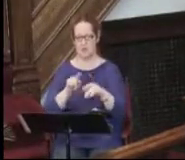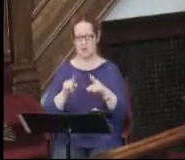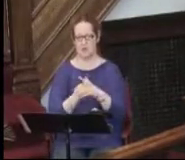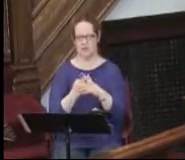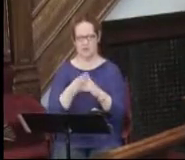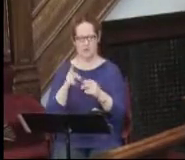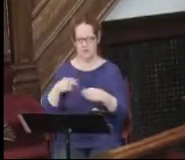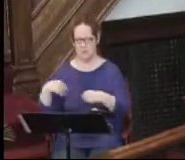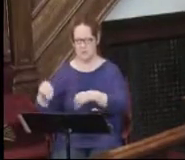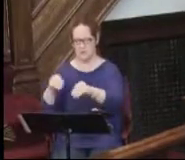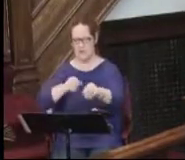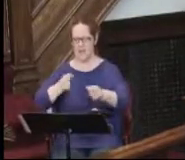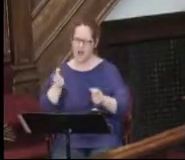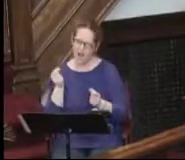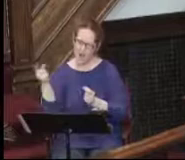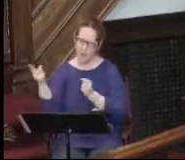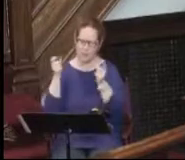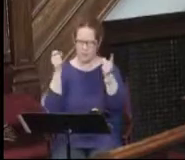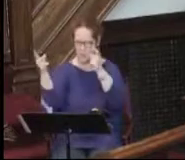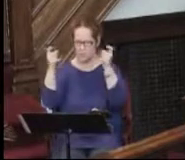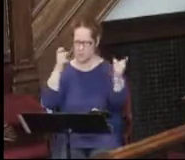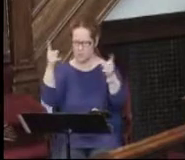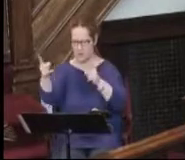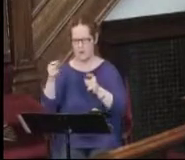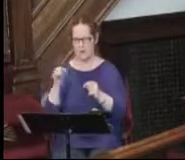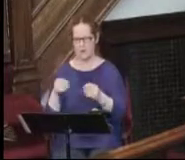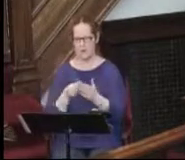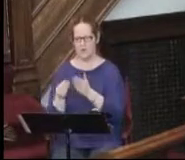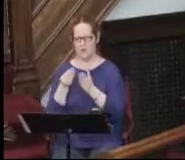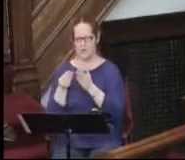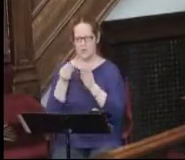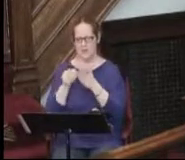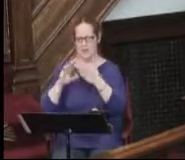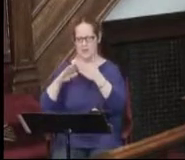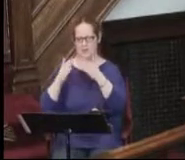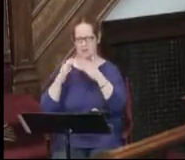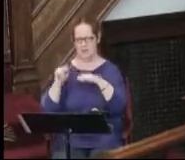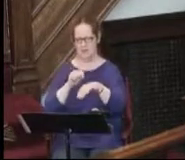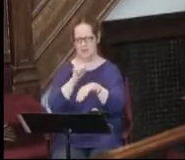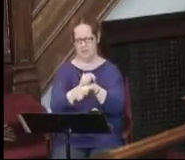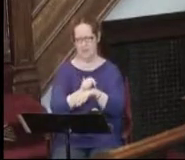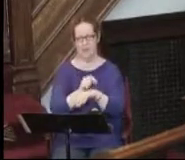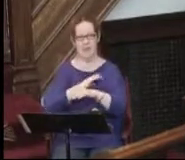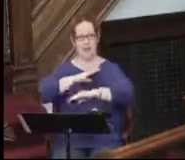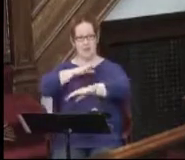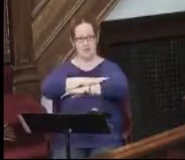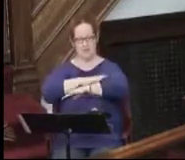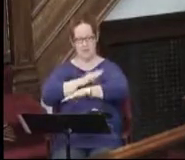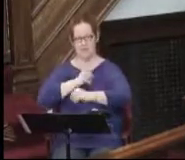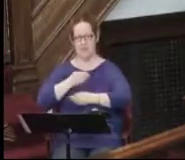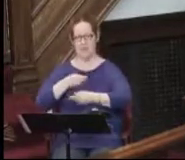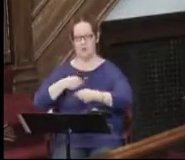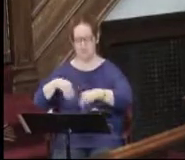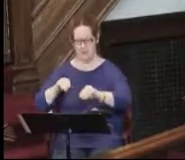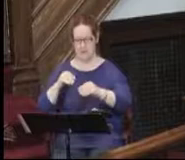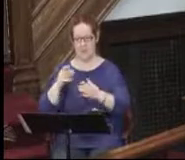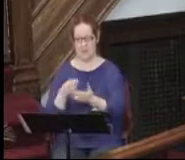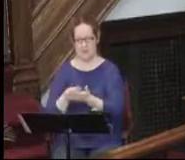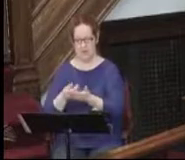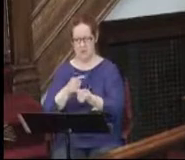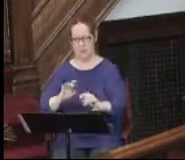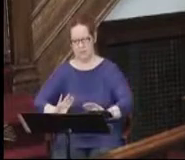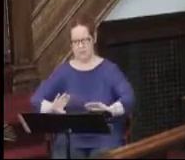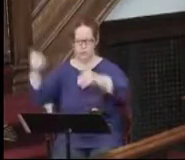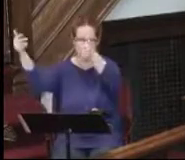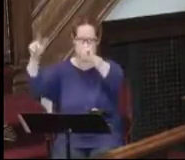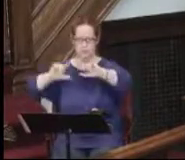began to drive out those who were selling and those who were buying in the temple. And he overturned the tables of the money changers and the